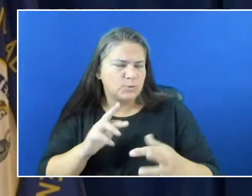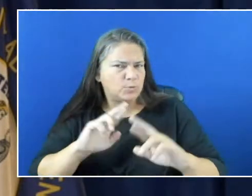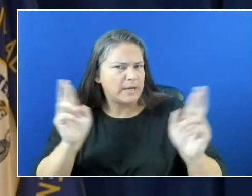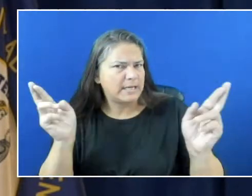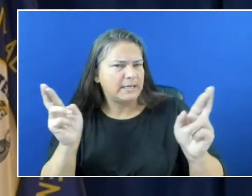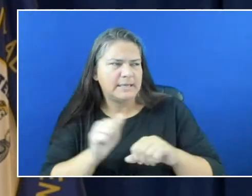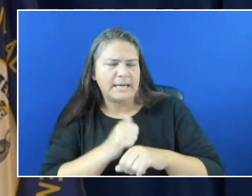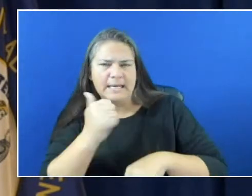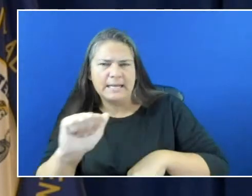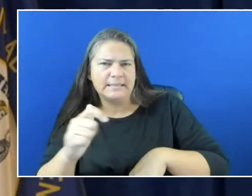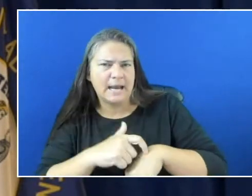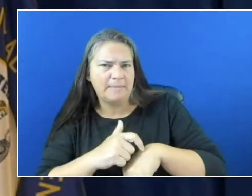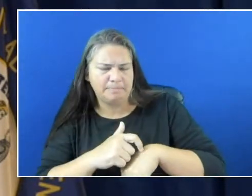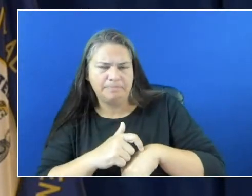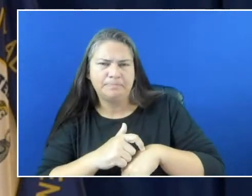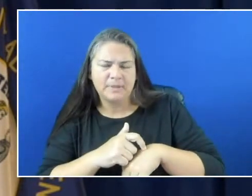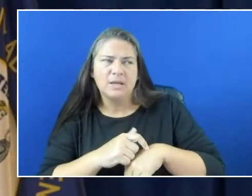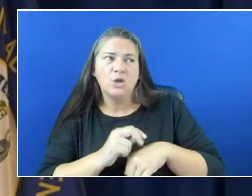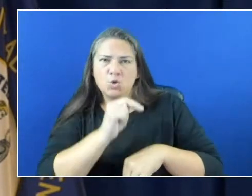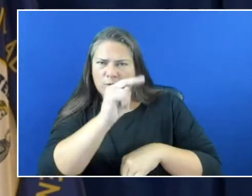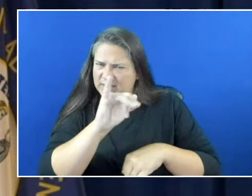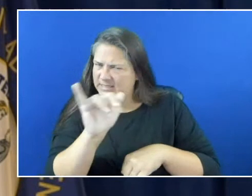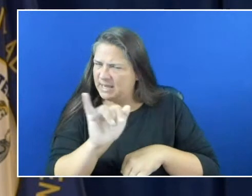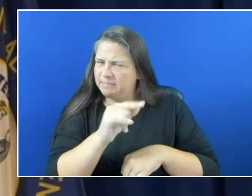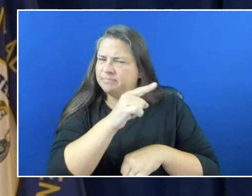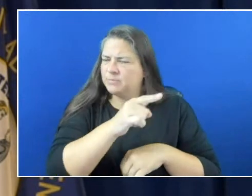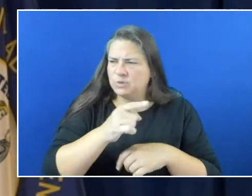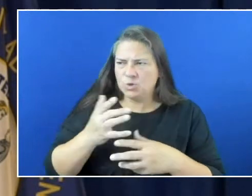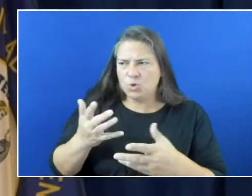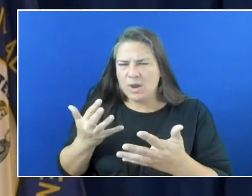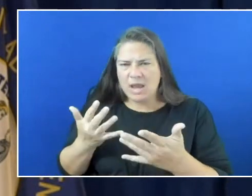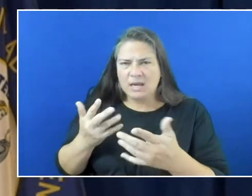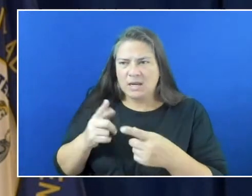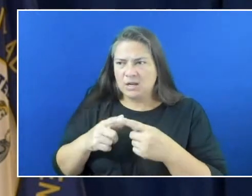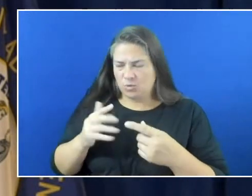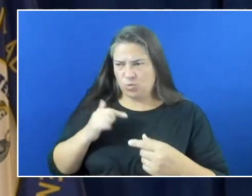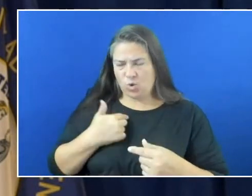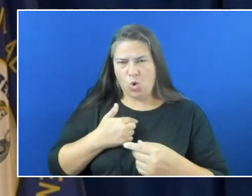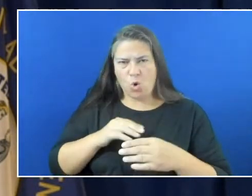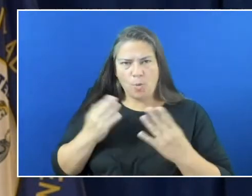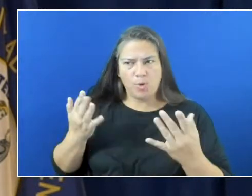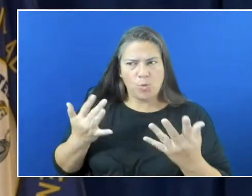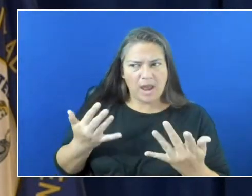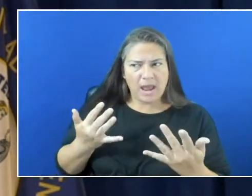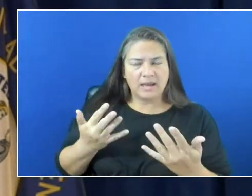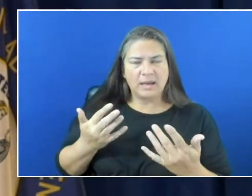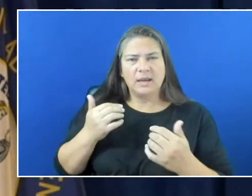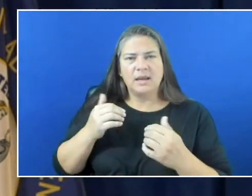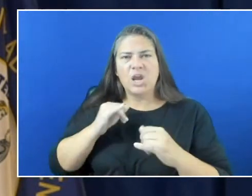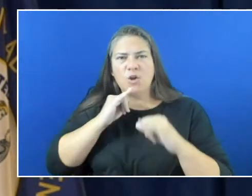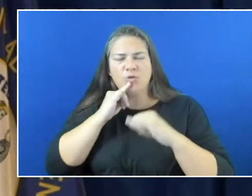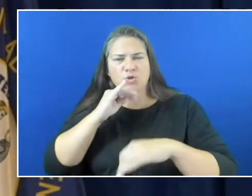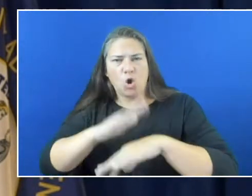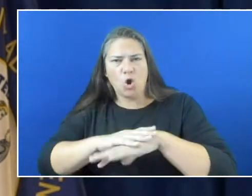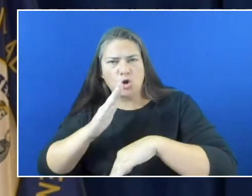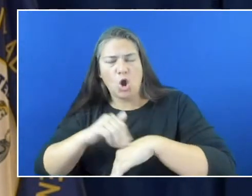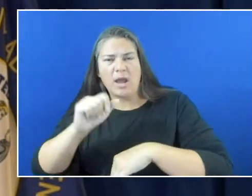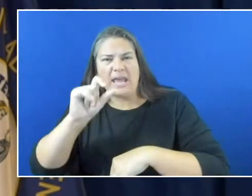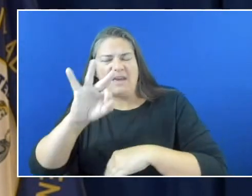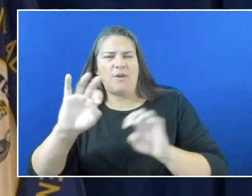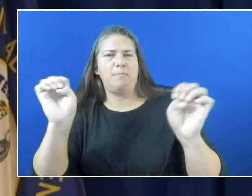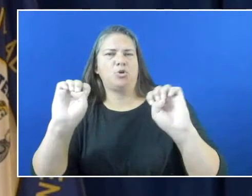the ready to assist, leaving their doors open and interviewers on call for possible emergency